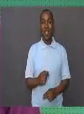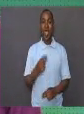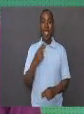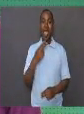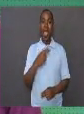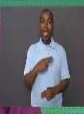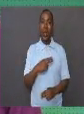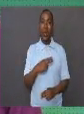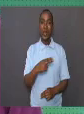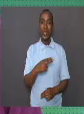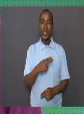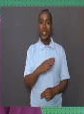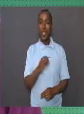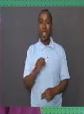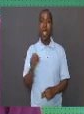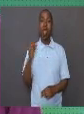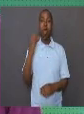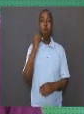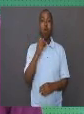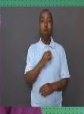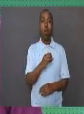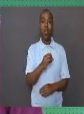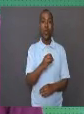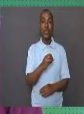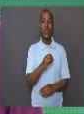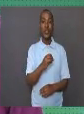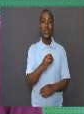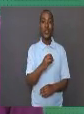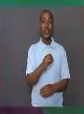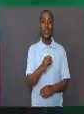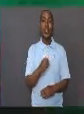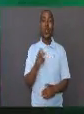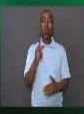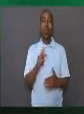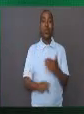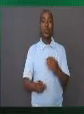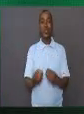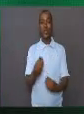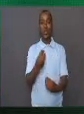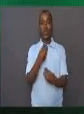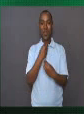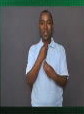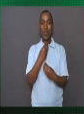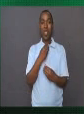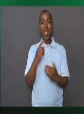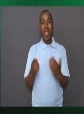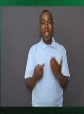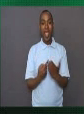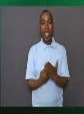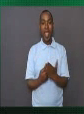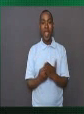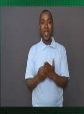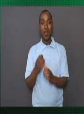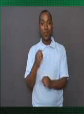Herbivores and omnivores eat the producers. By doing this,